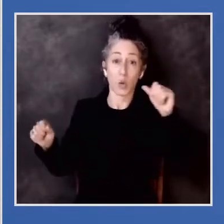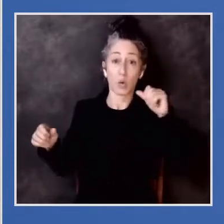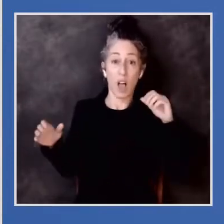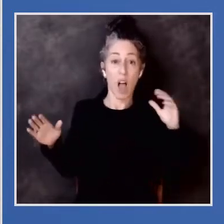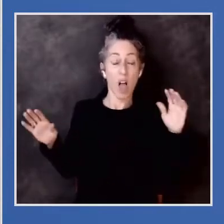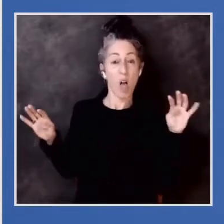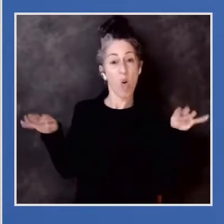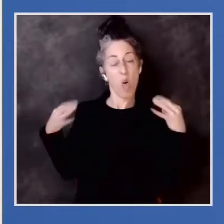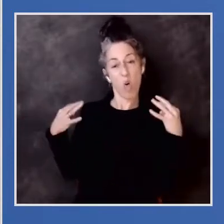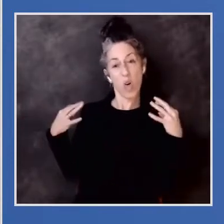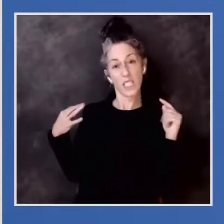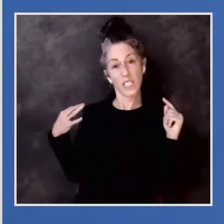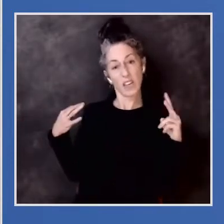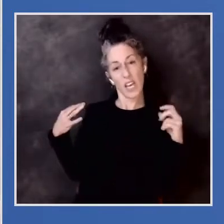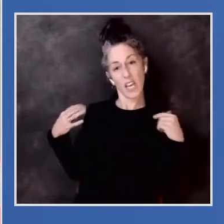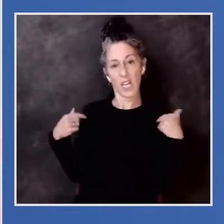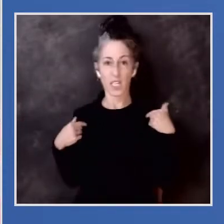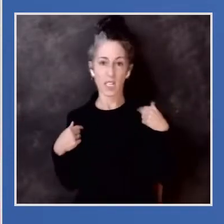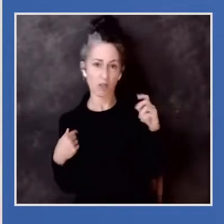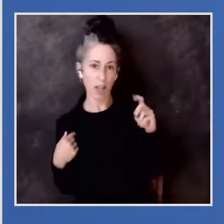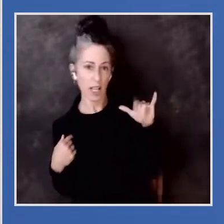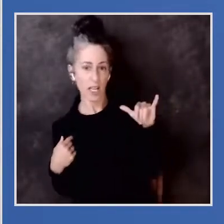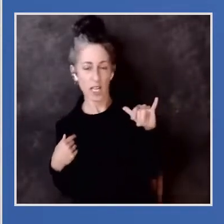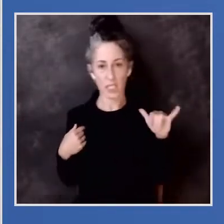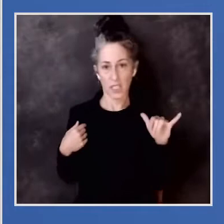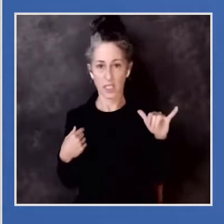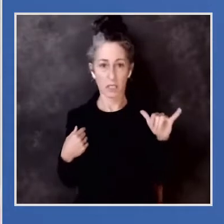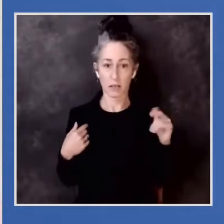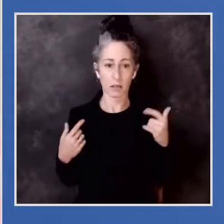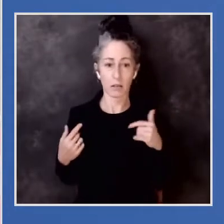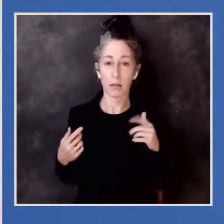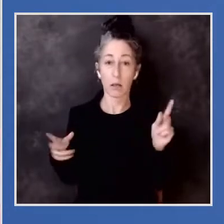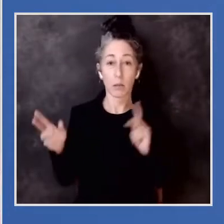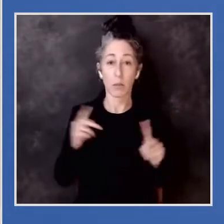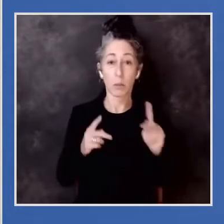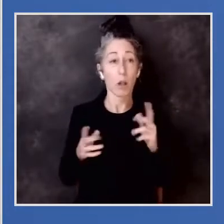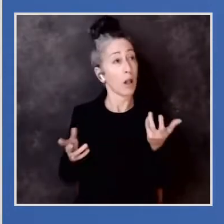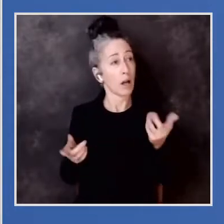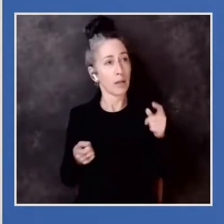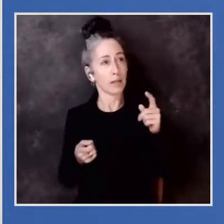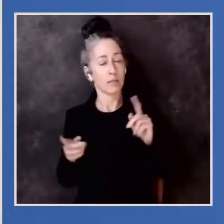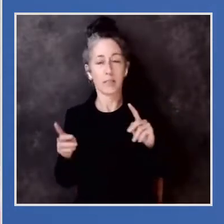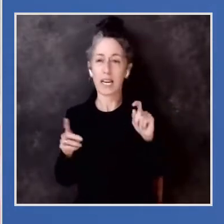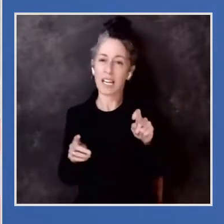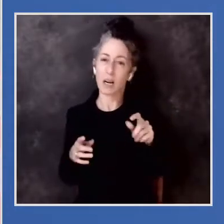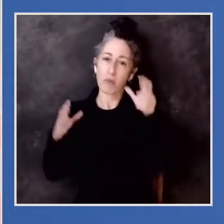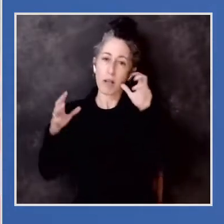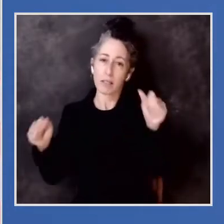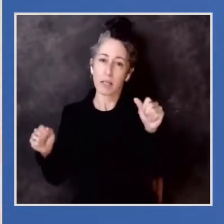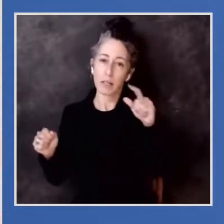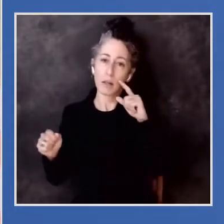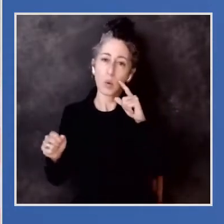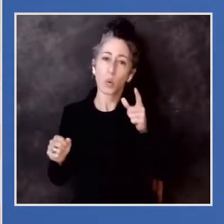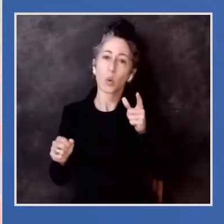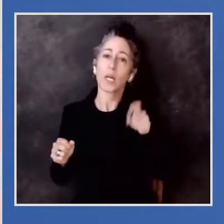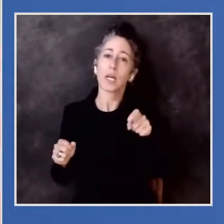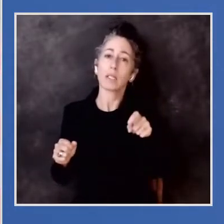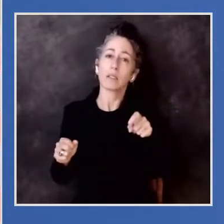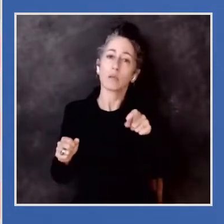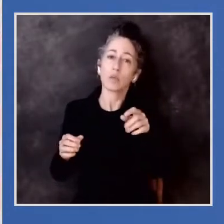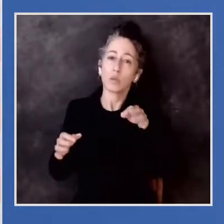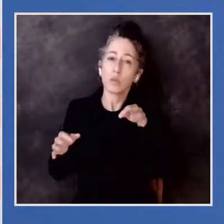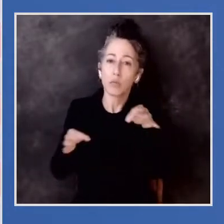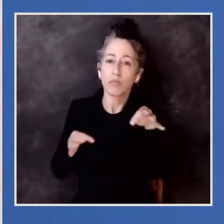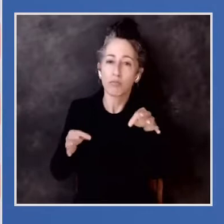American people. A president who looks not to settle scores, but to find solutions.